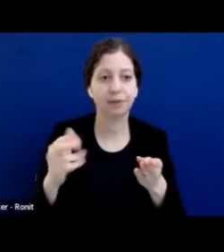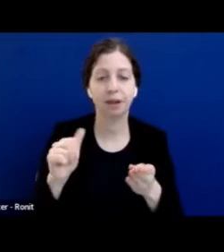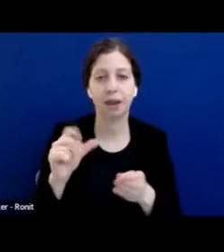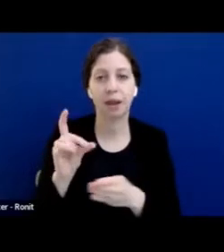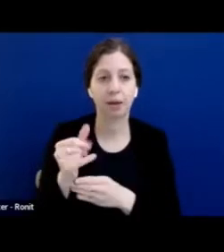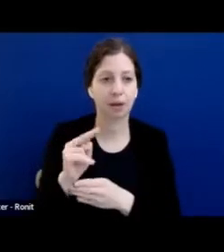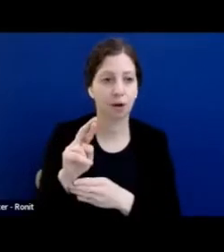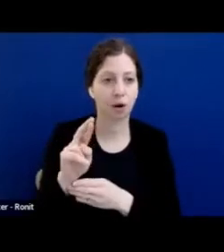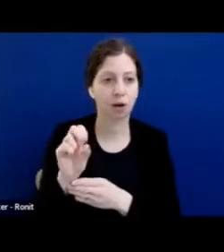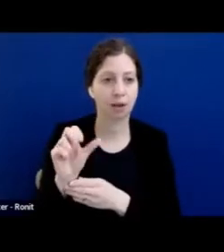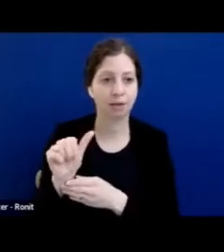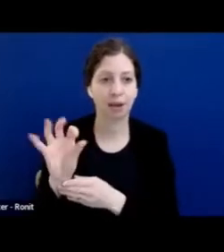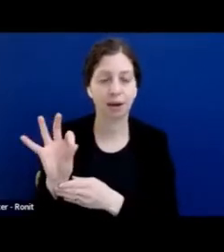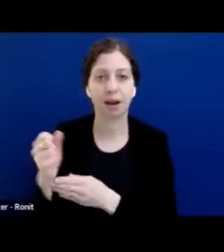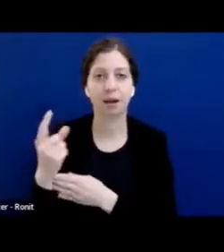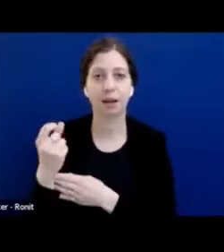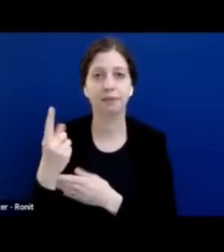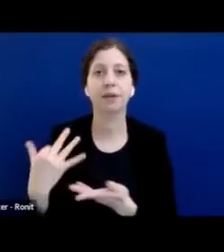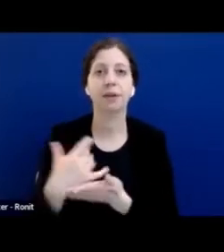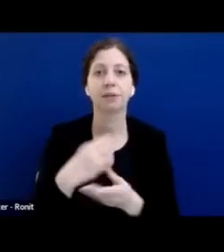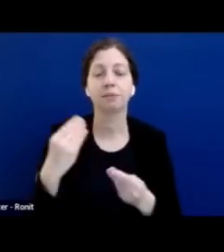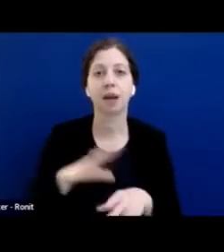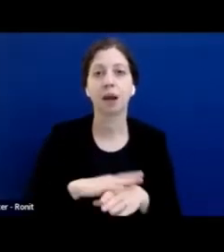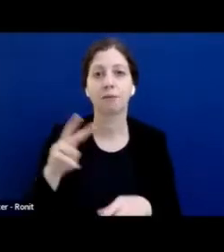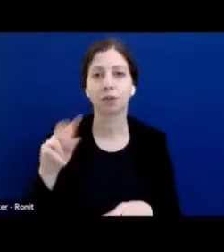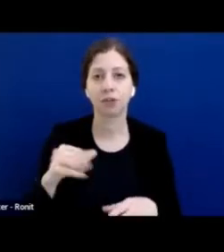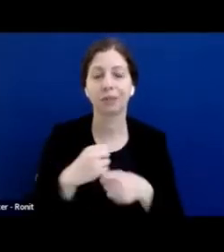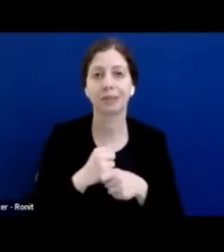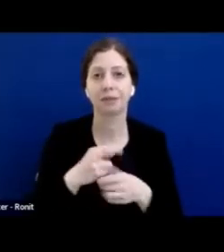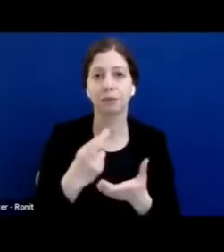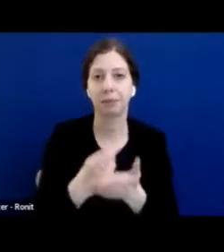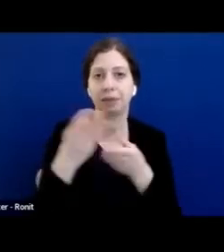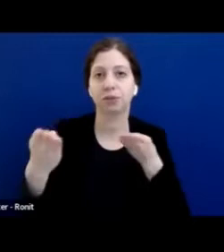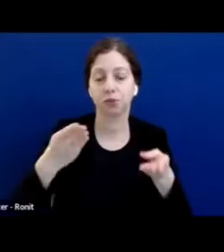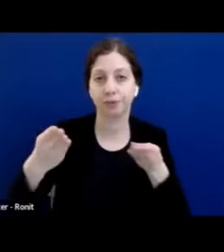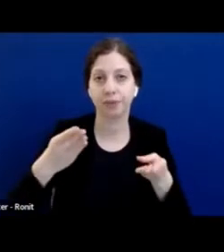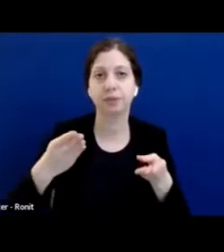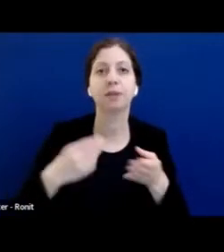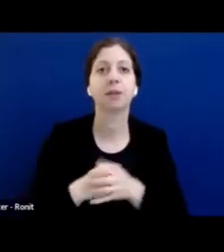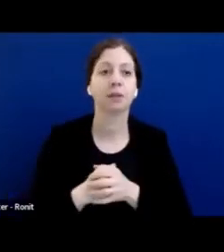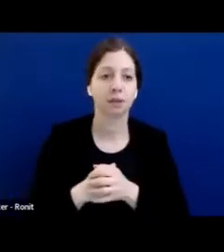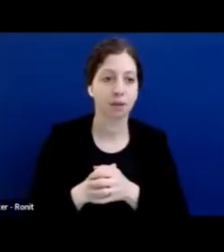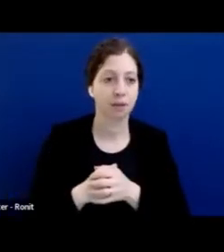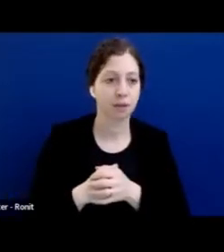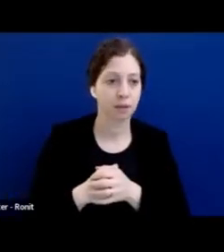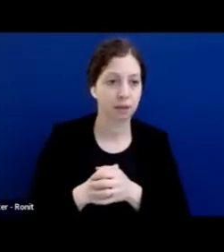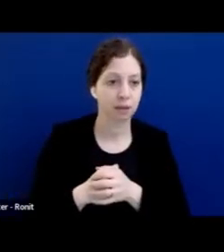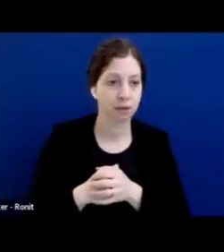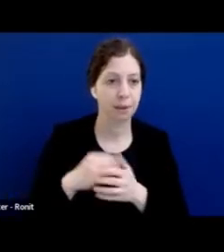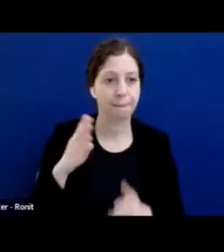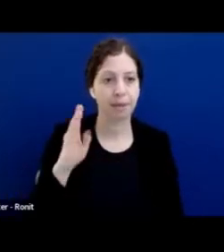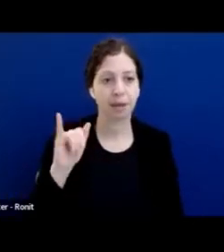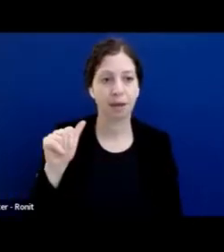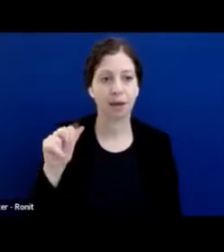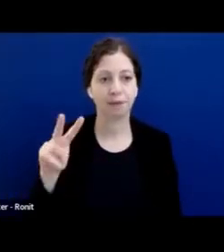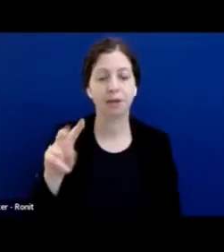RSA 911, collects information on Virginians receiving rehabilitative services. CIAV, as the statewide information